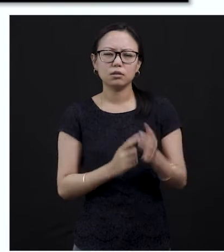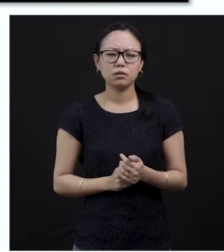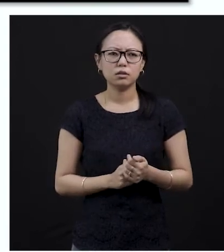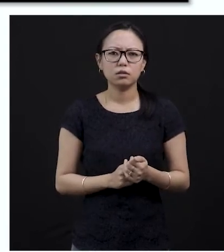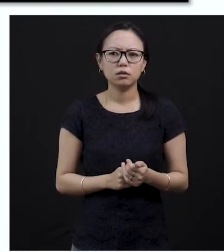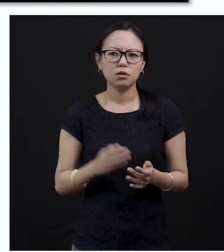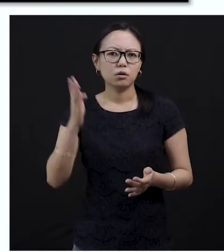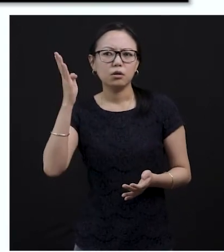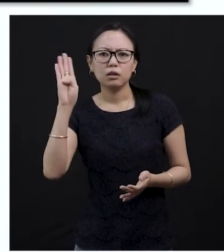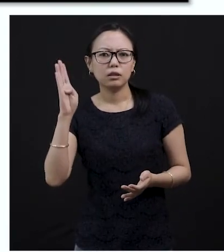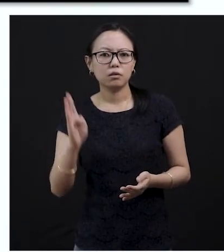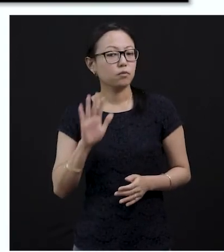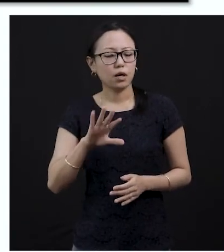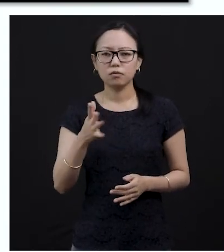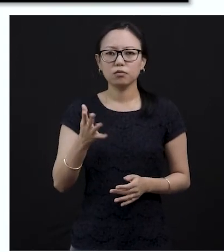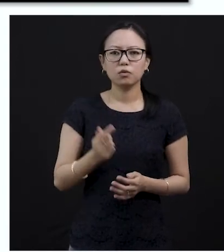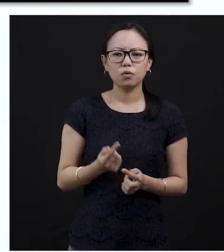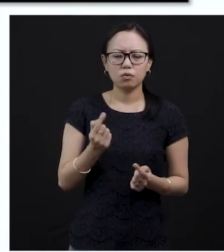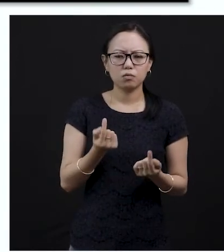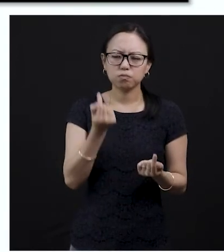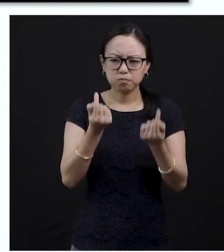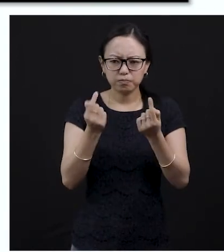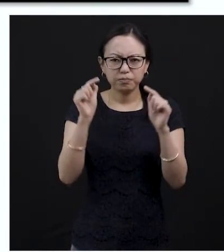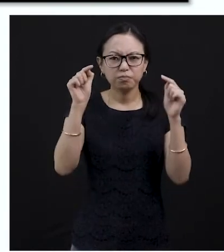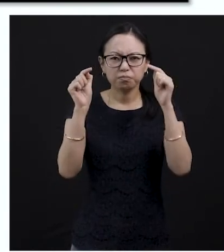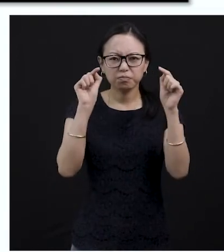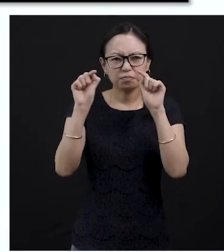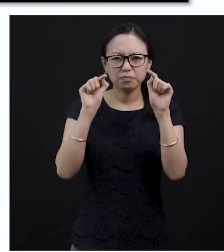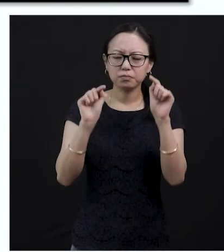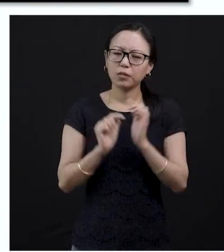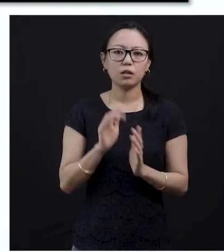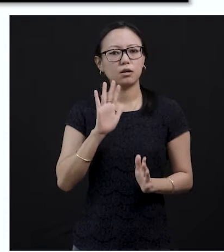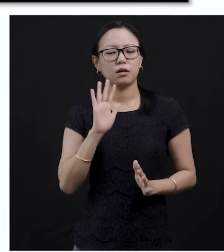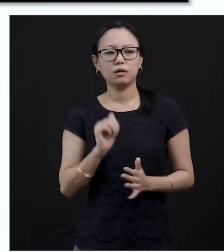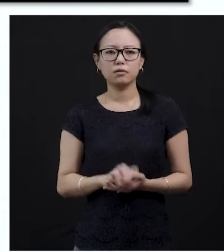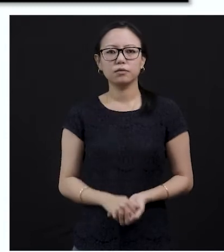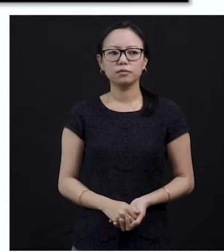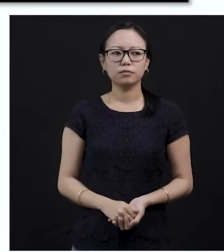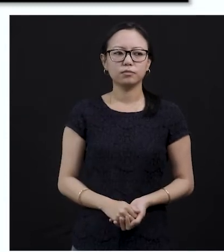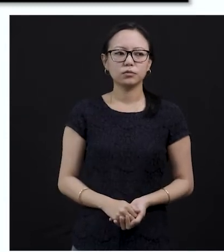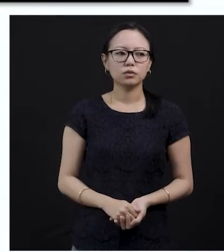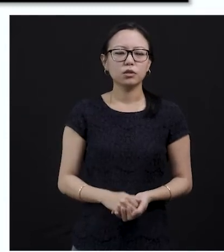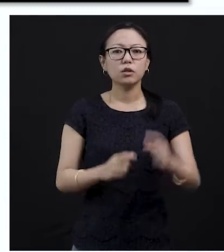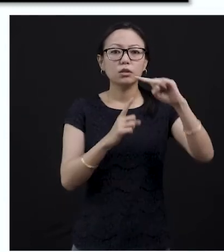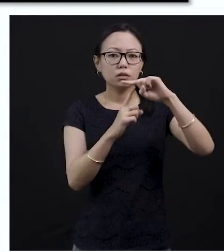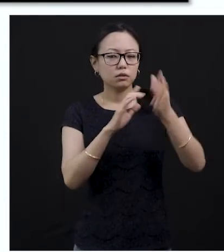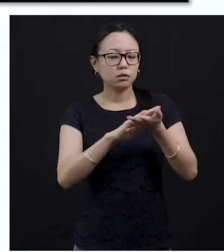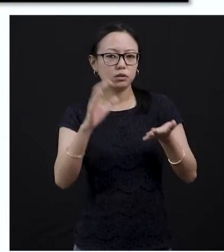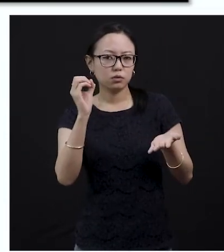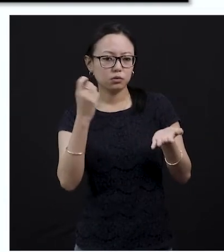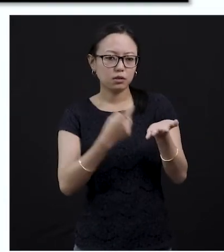the leaves, instead of leaves, the leaves are modified into the thorns or the spines.